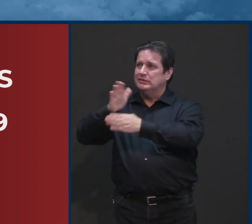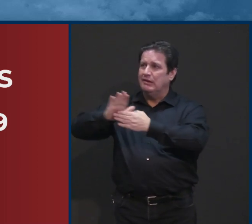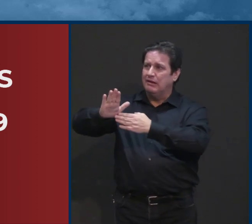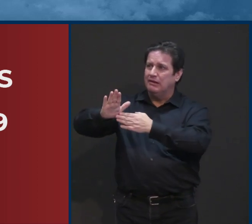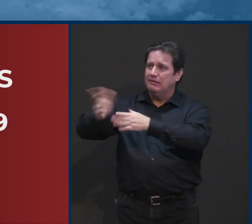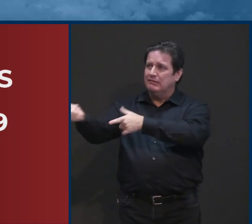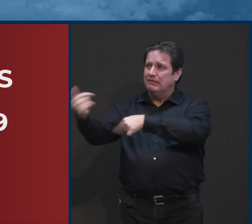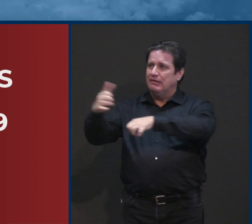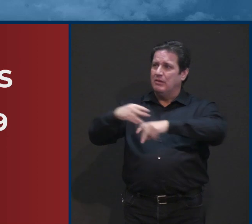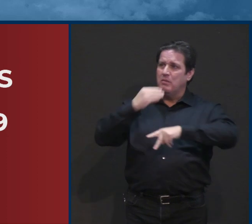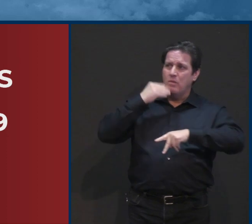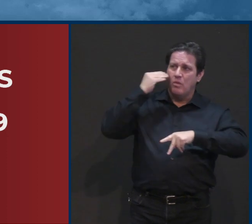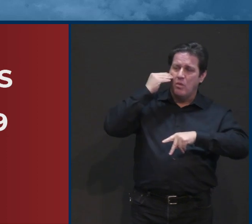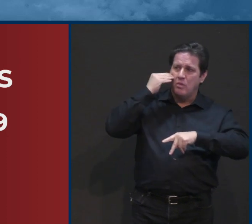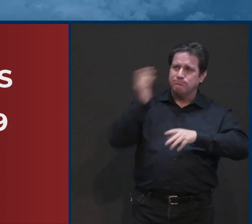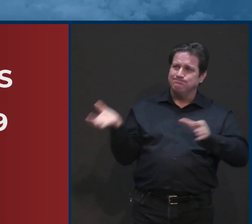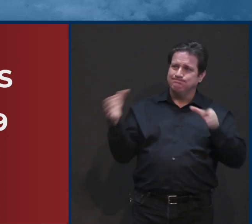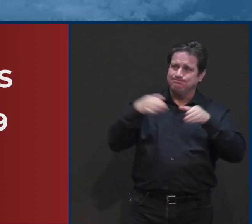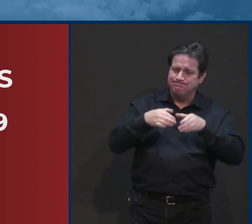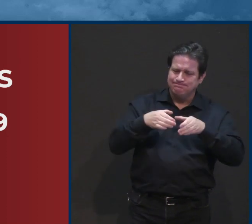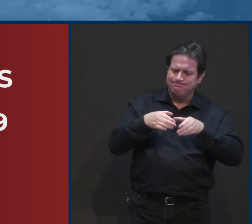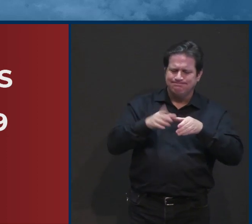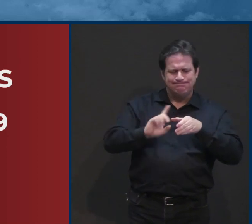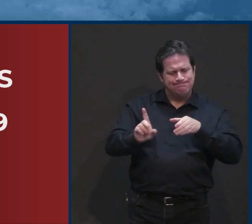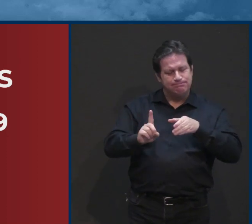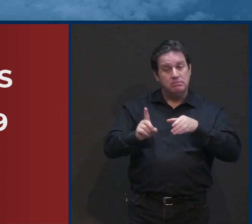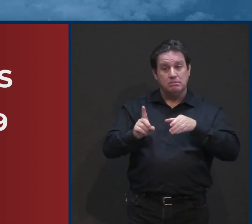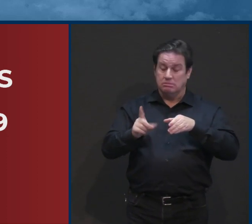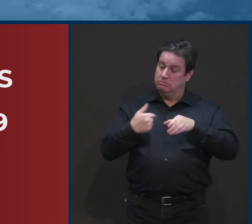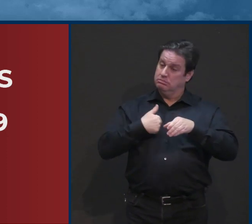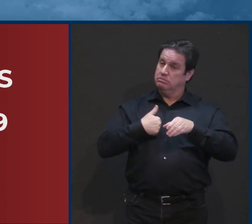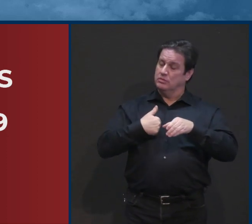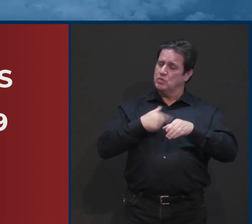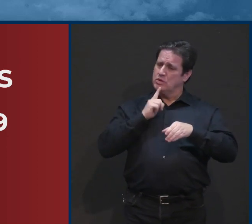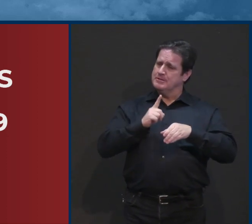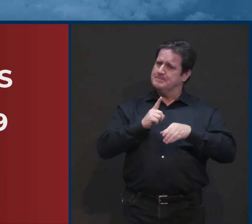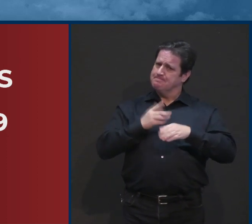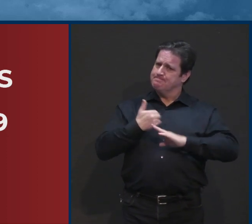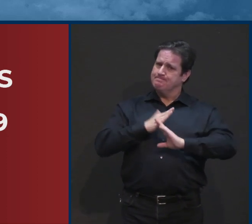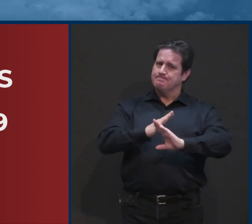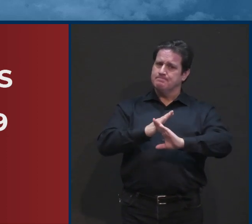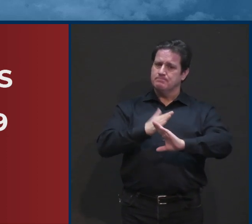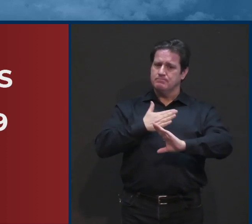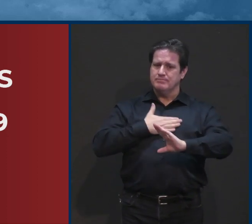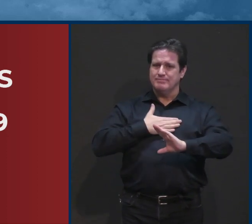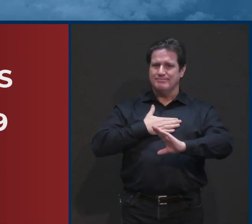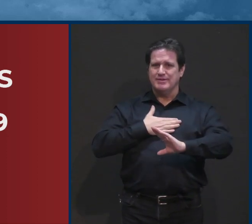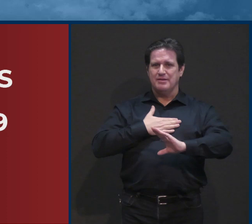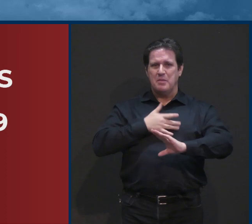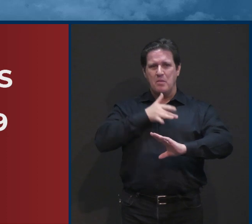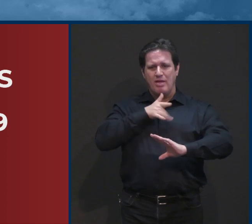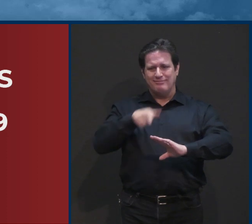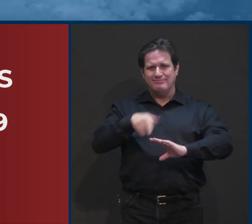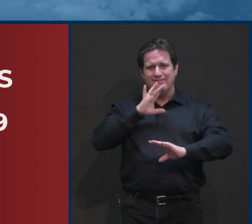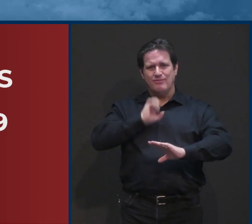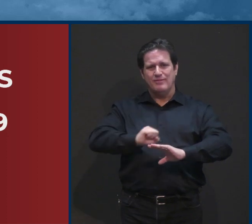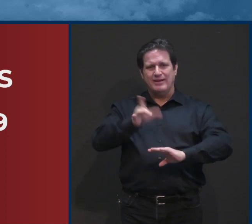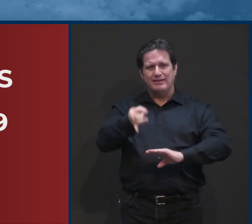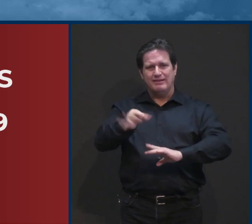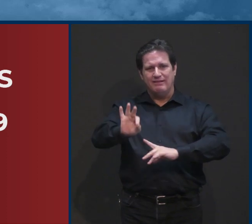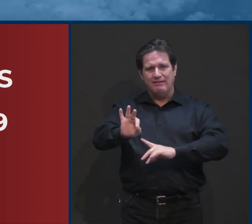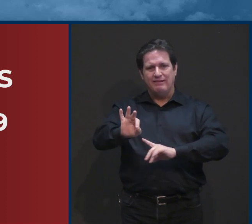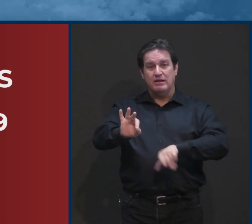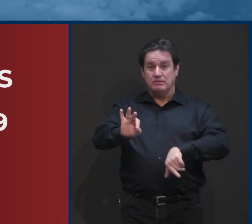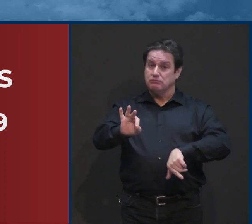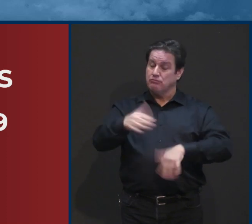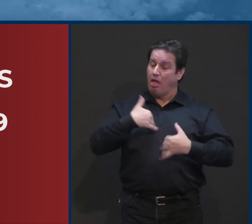college, that type of thing. And for me, it's really an exercise in protecting my 89-year-old mother, who's very